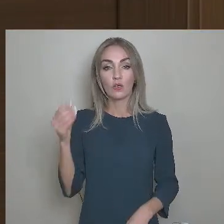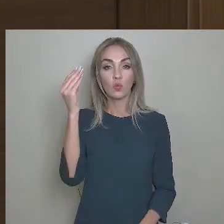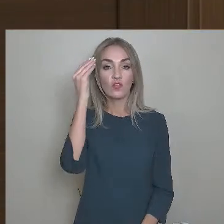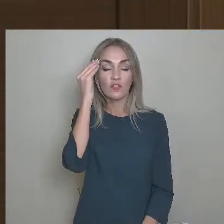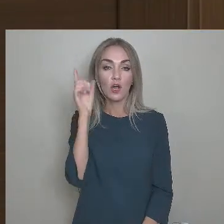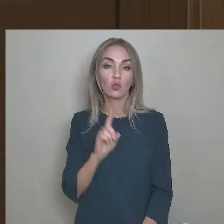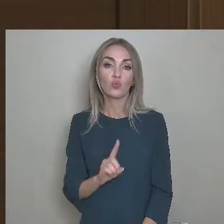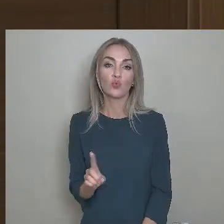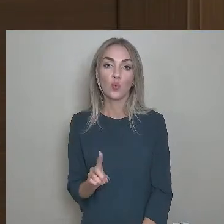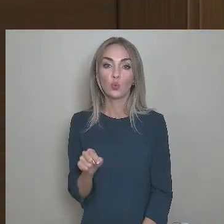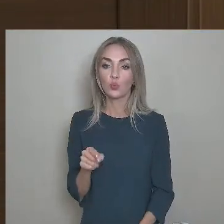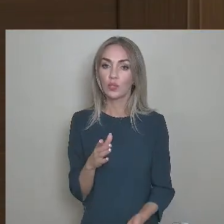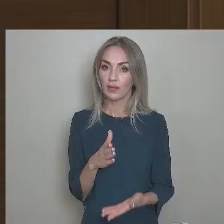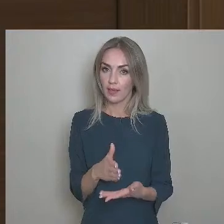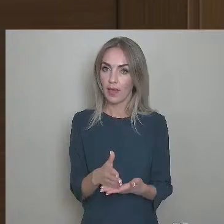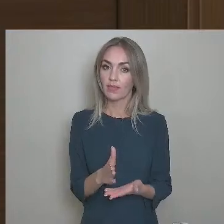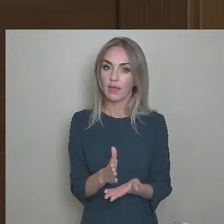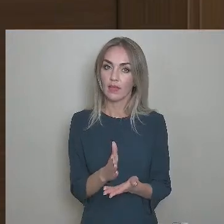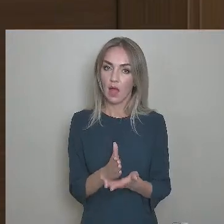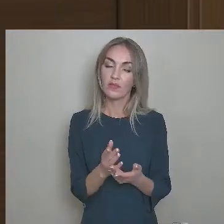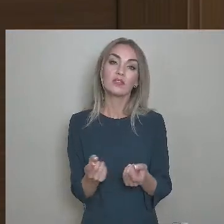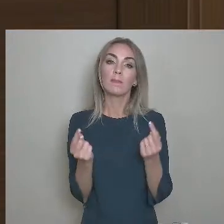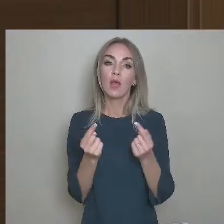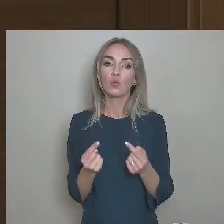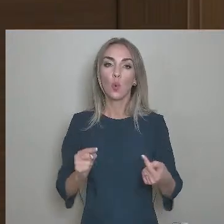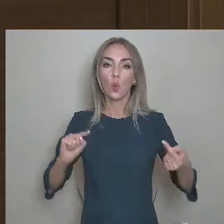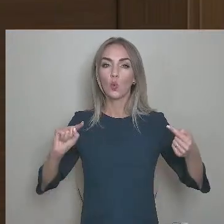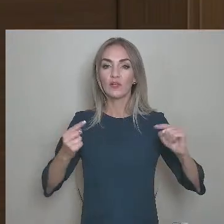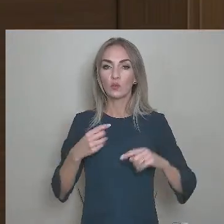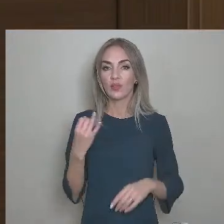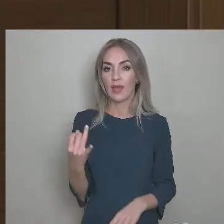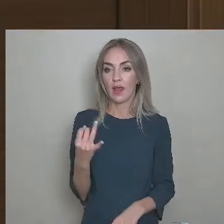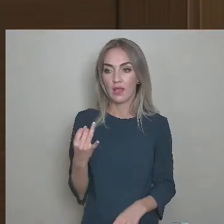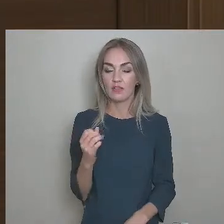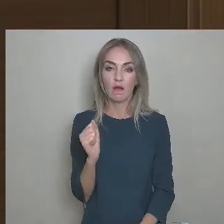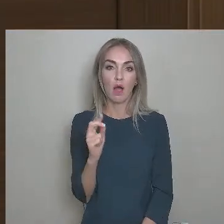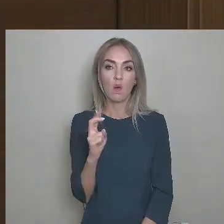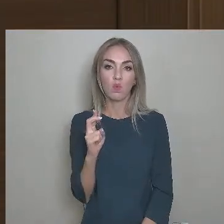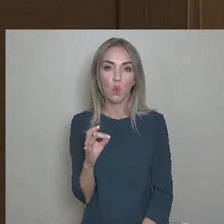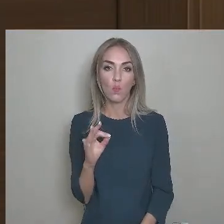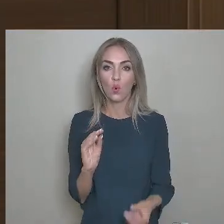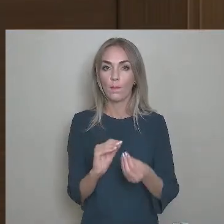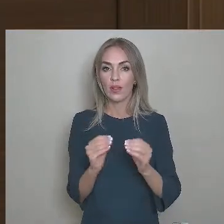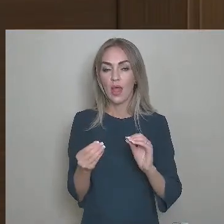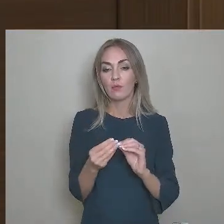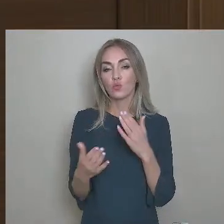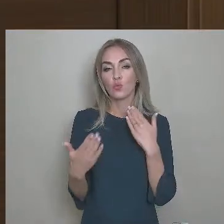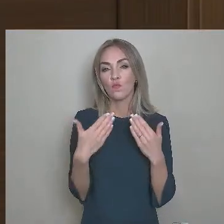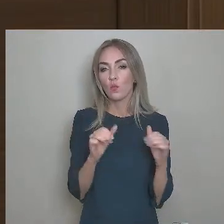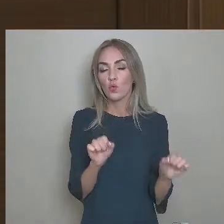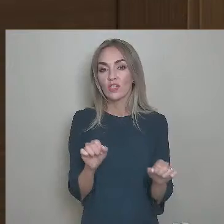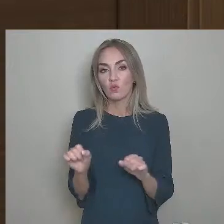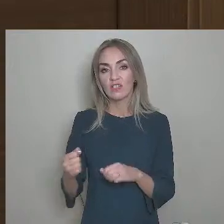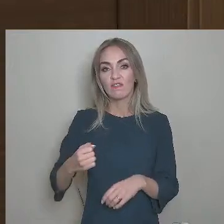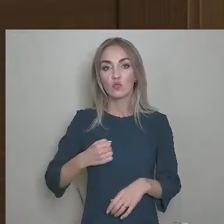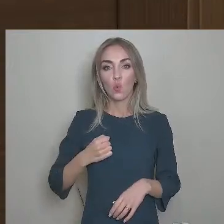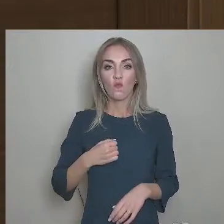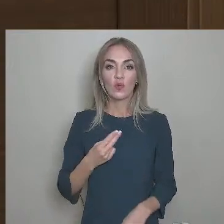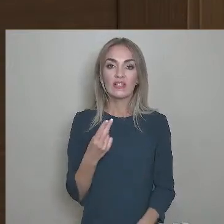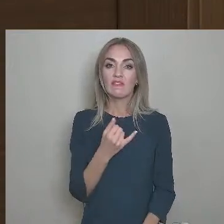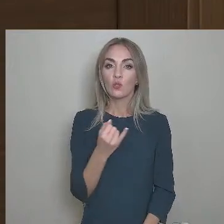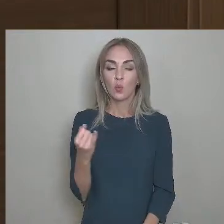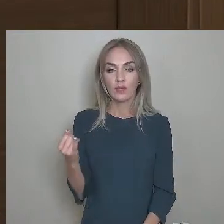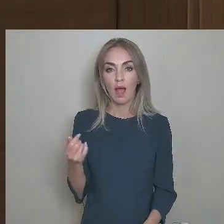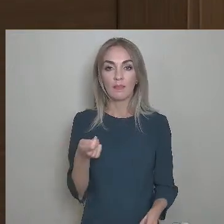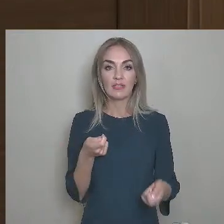the civil military administrations who have made the submission should not have been doing it because there is a conflict of interest, they say, or